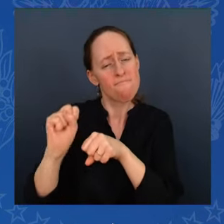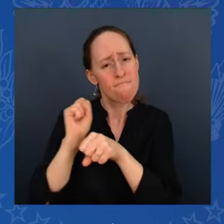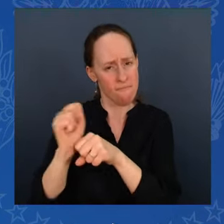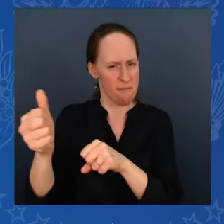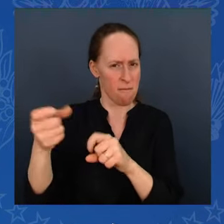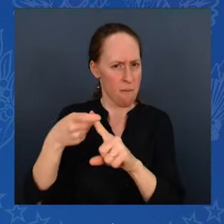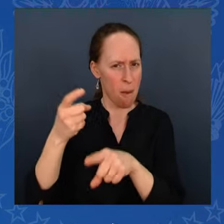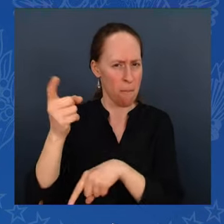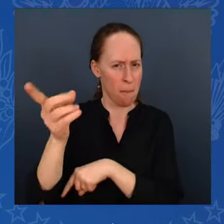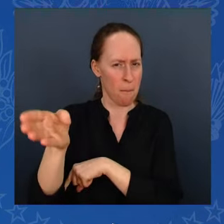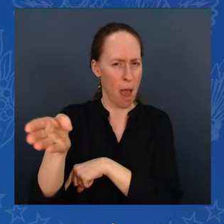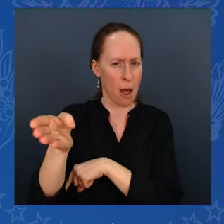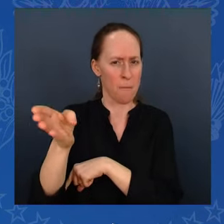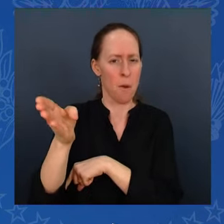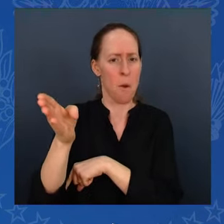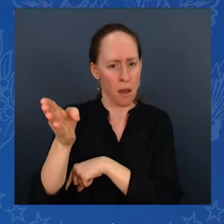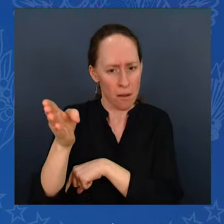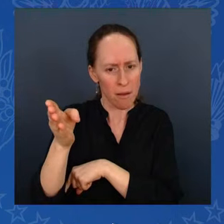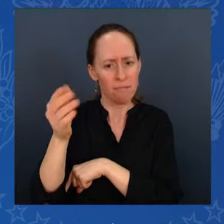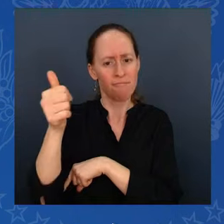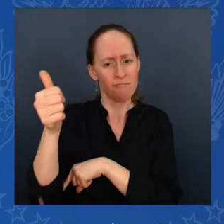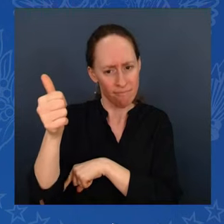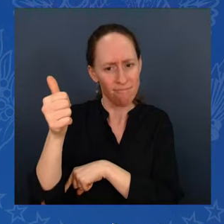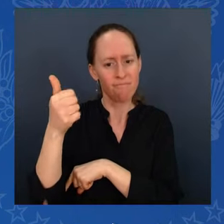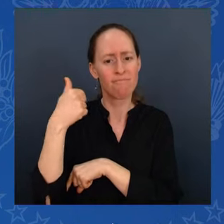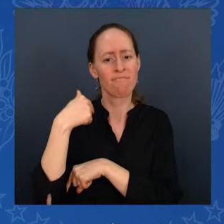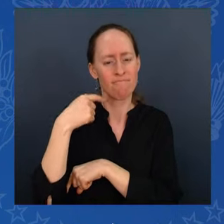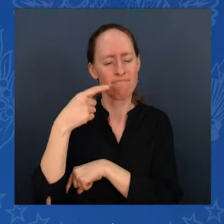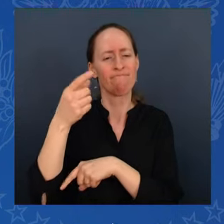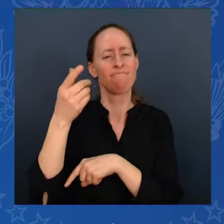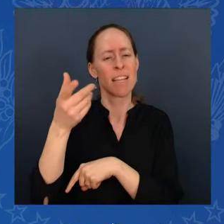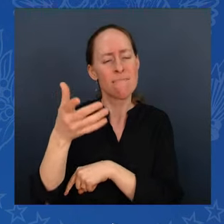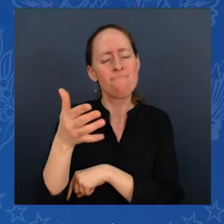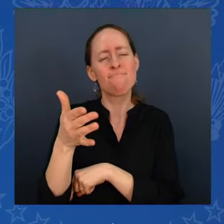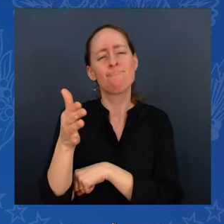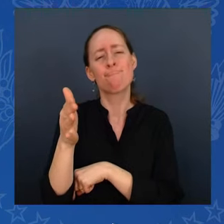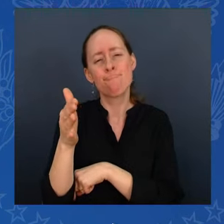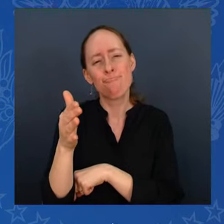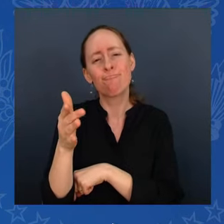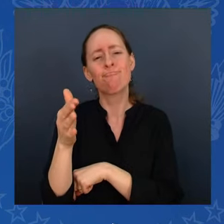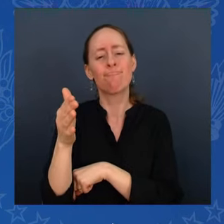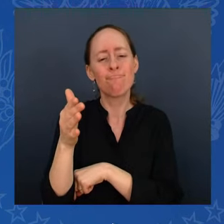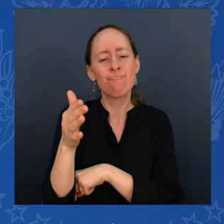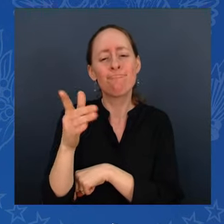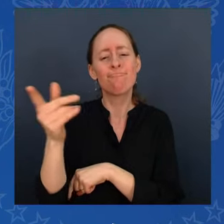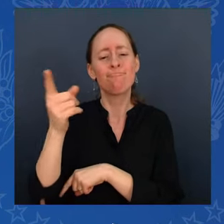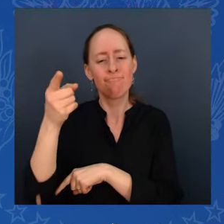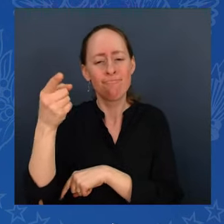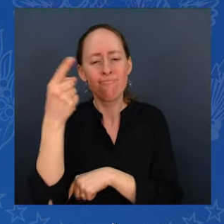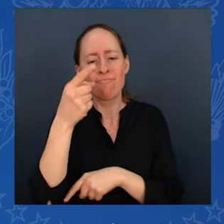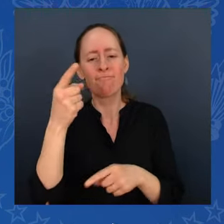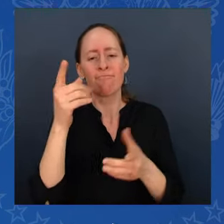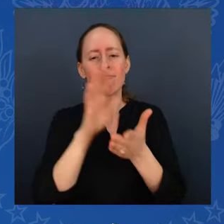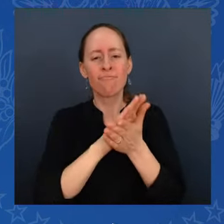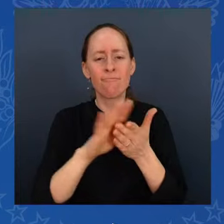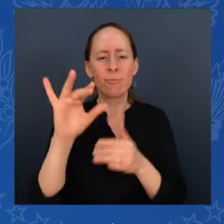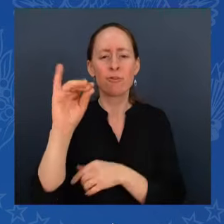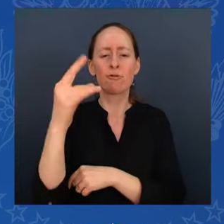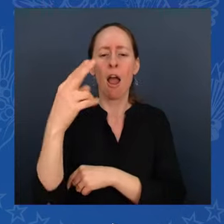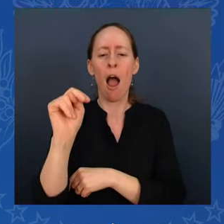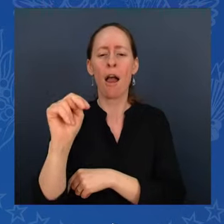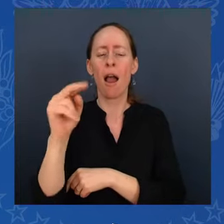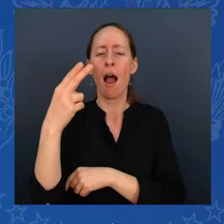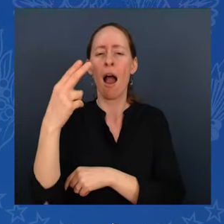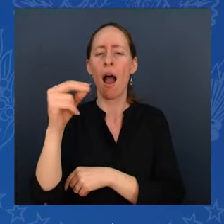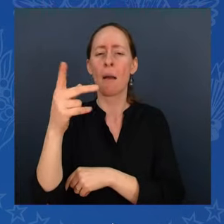He's from Baltimore, he got into college to go to Johns Hopkins. I didn't know that until after he had passed away, but it was